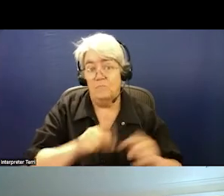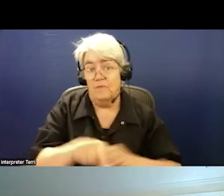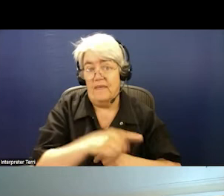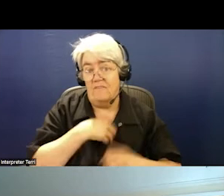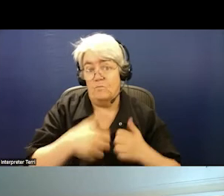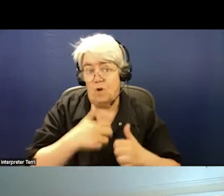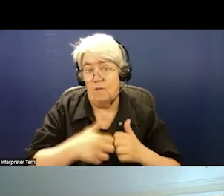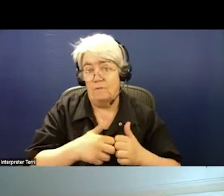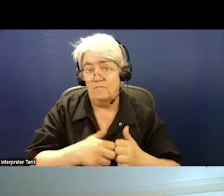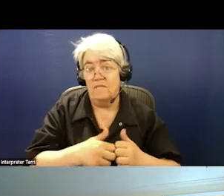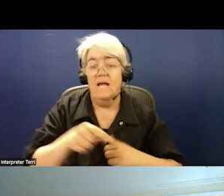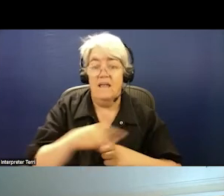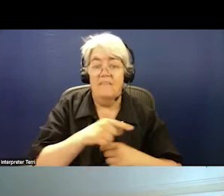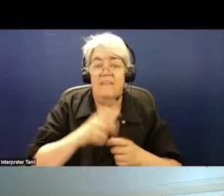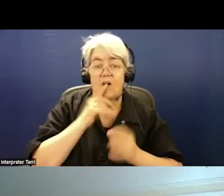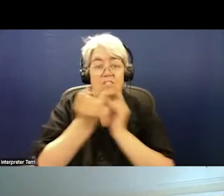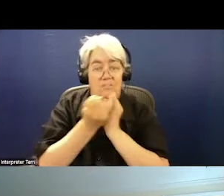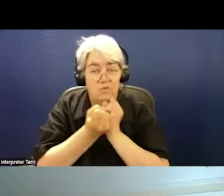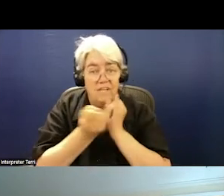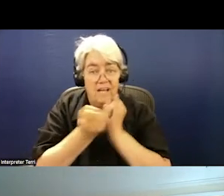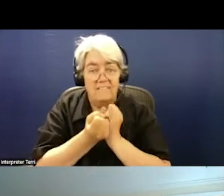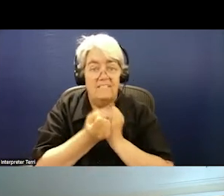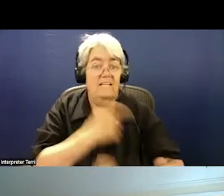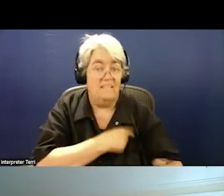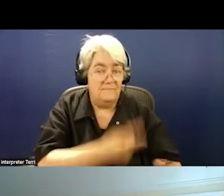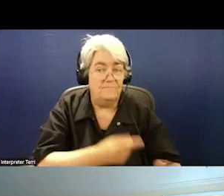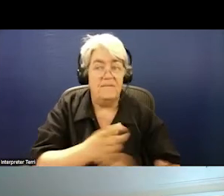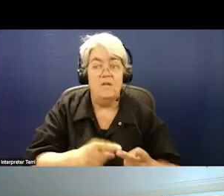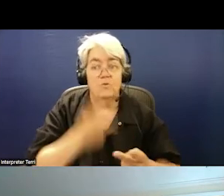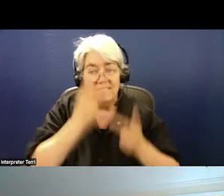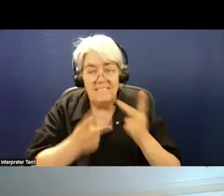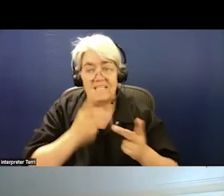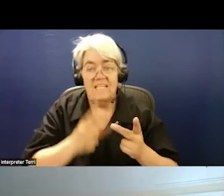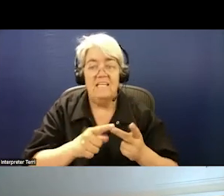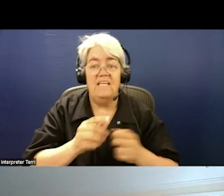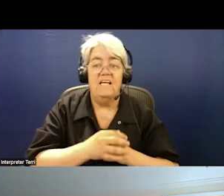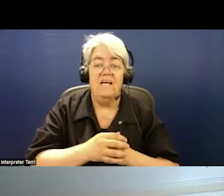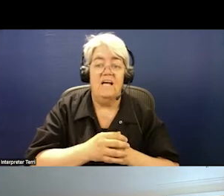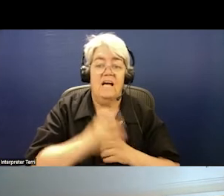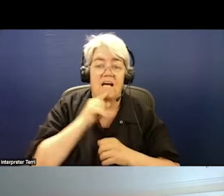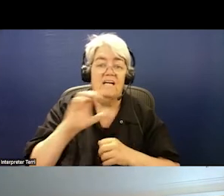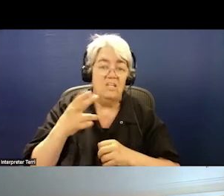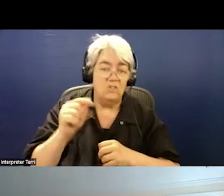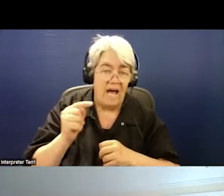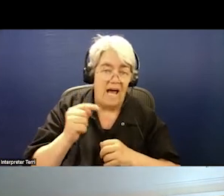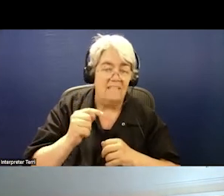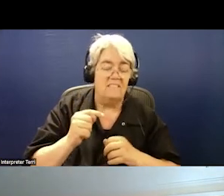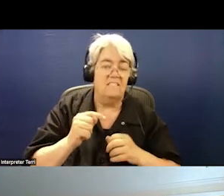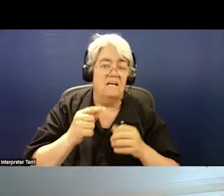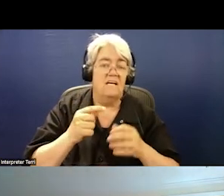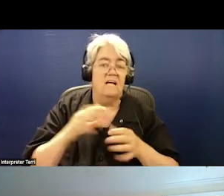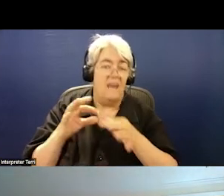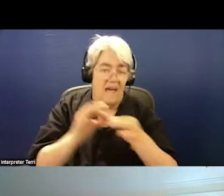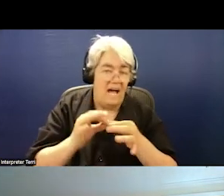the people who are socially isolated in the community. You begin to see the development of chat lines. You begin to see the development